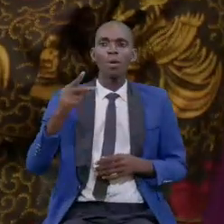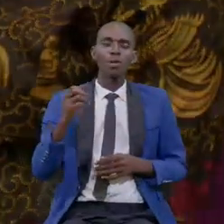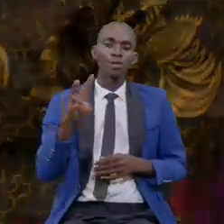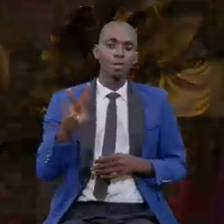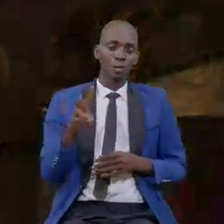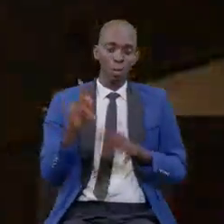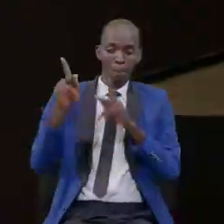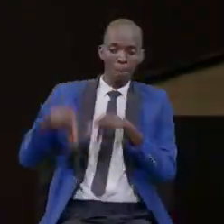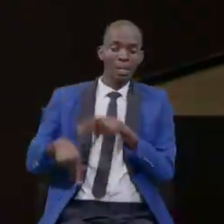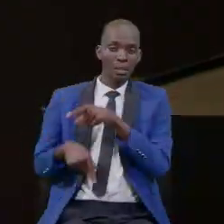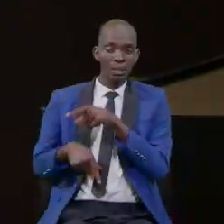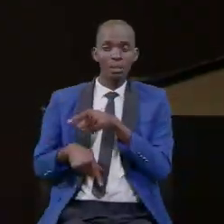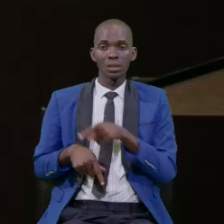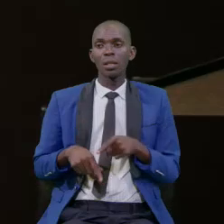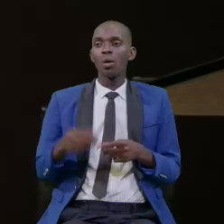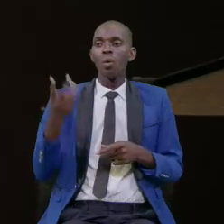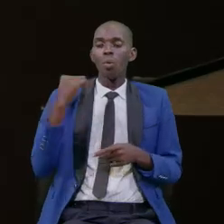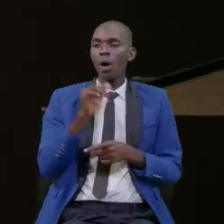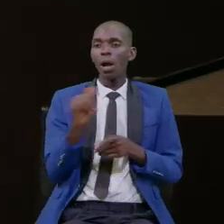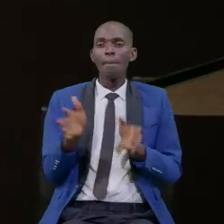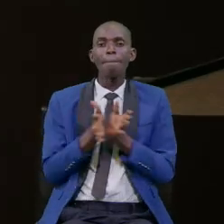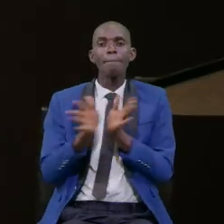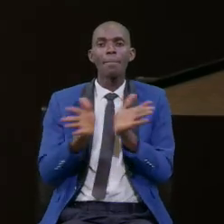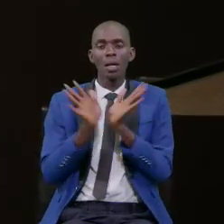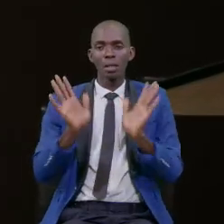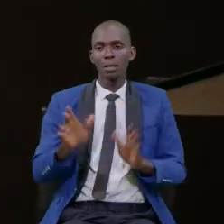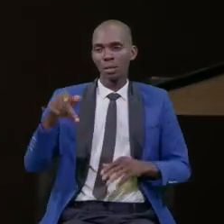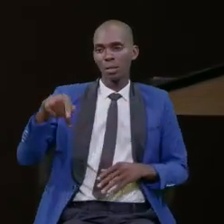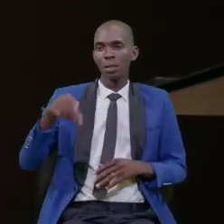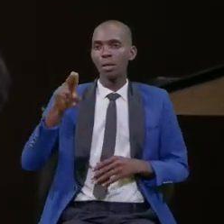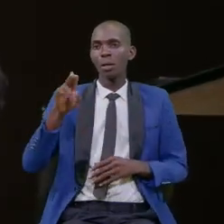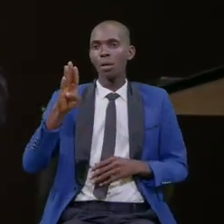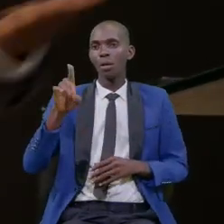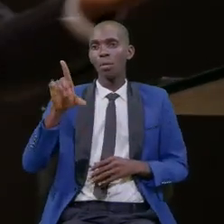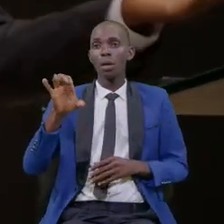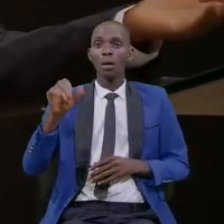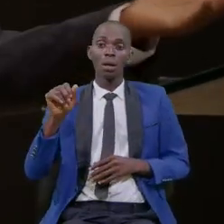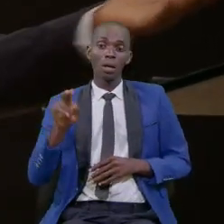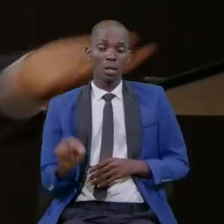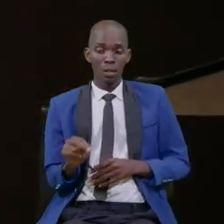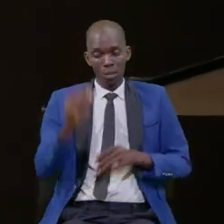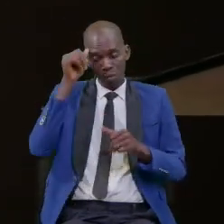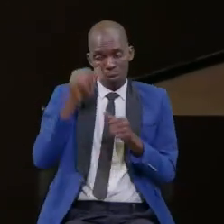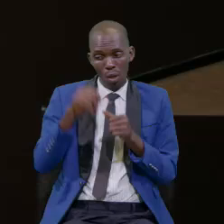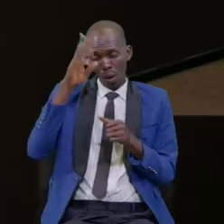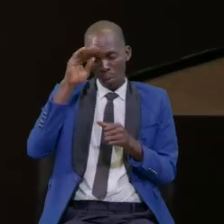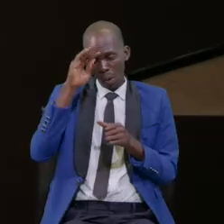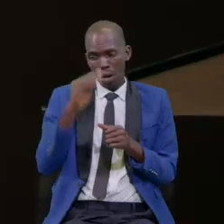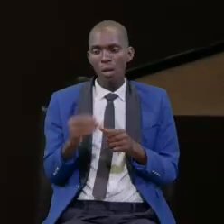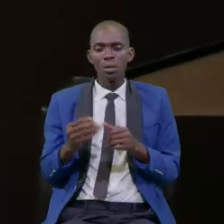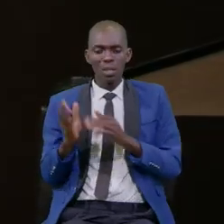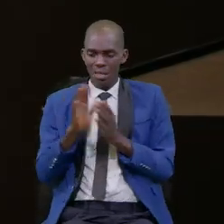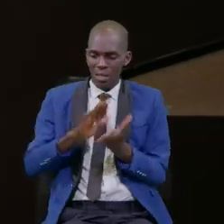him. He left all those taxes and the tables and followed Christ. He was